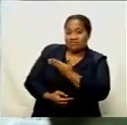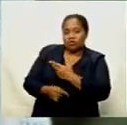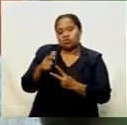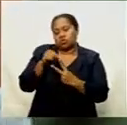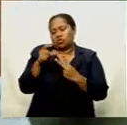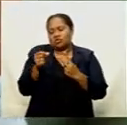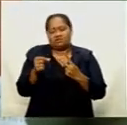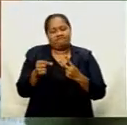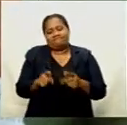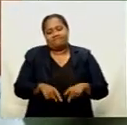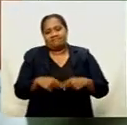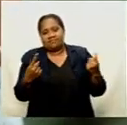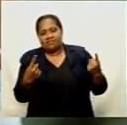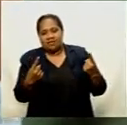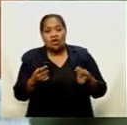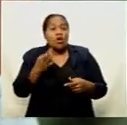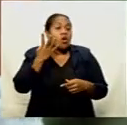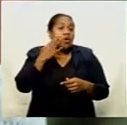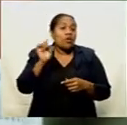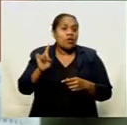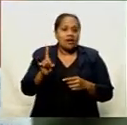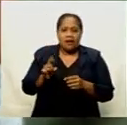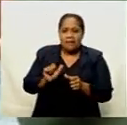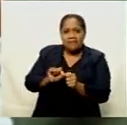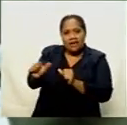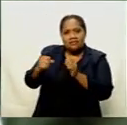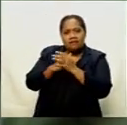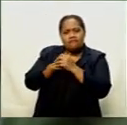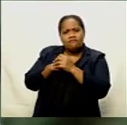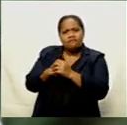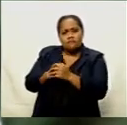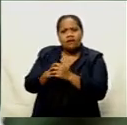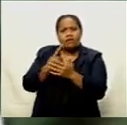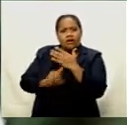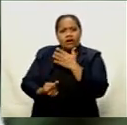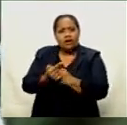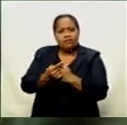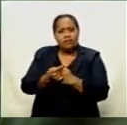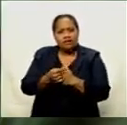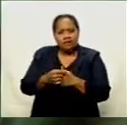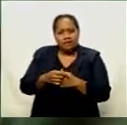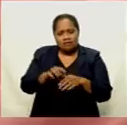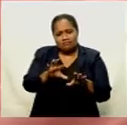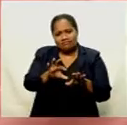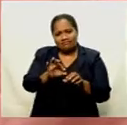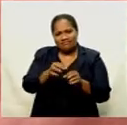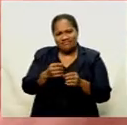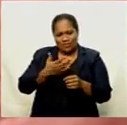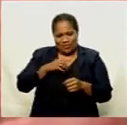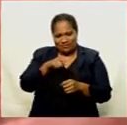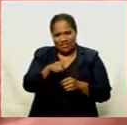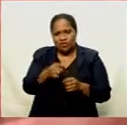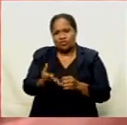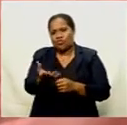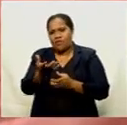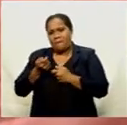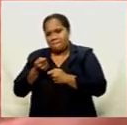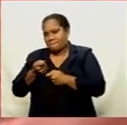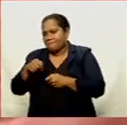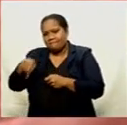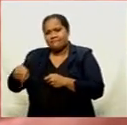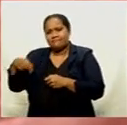after his best friend persuaded him to attend a Fiji police force recruitment drive in